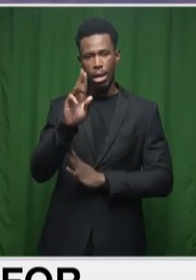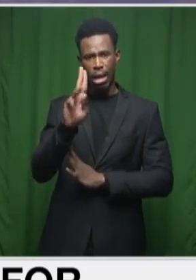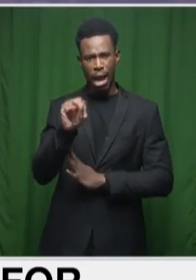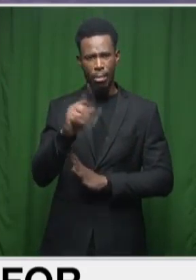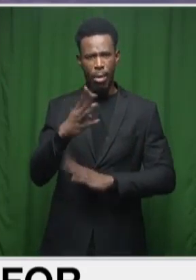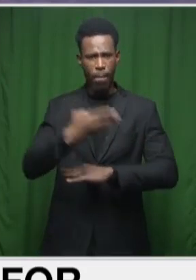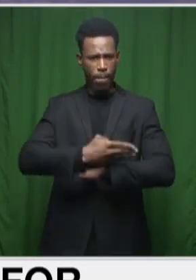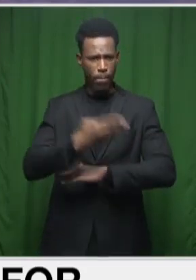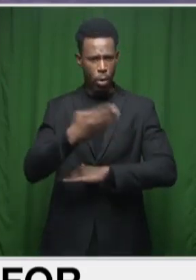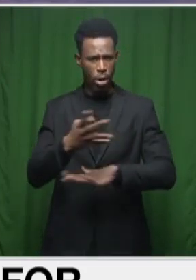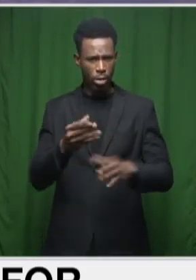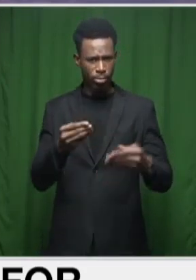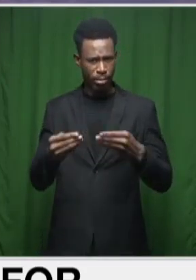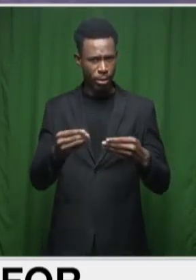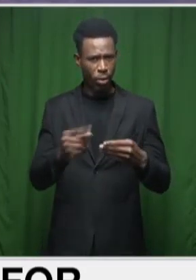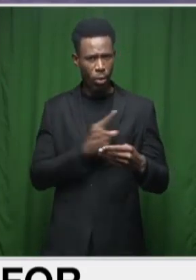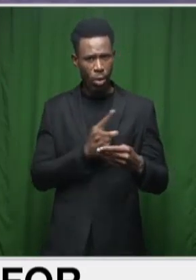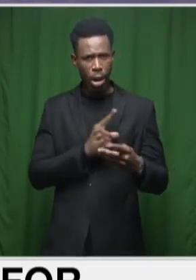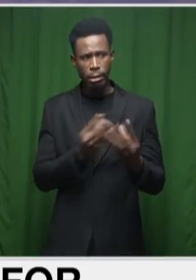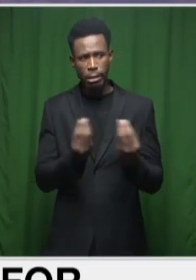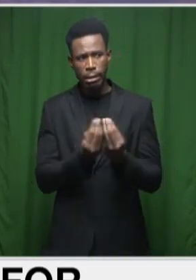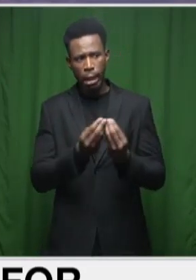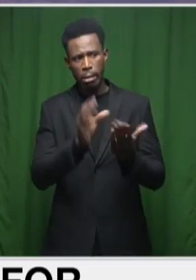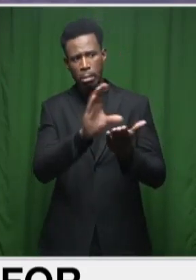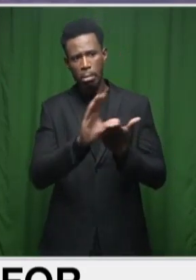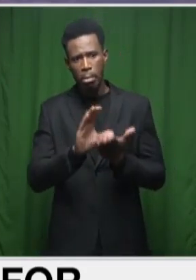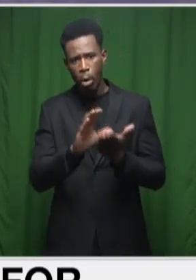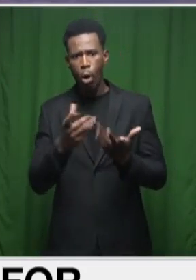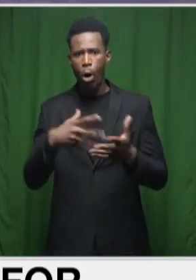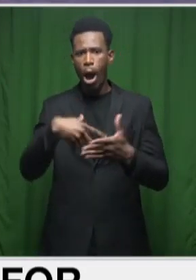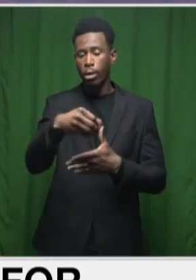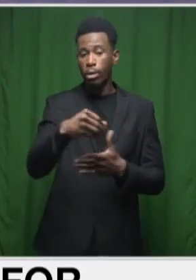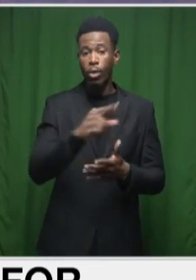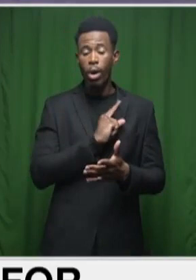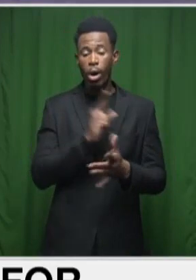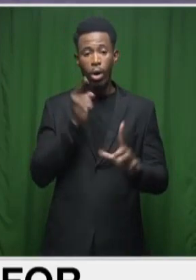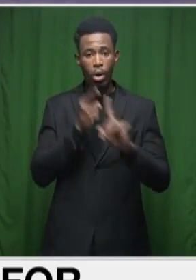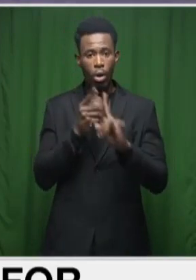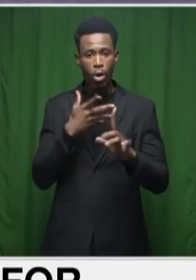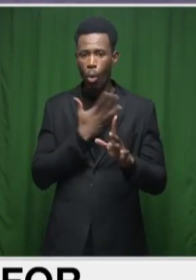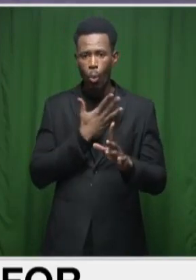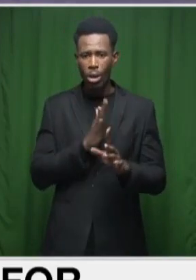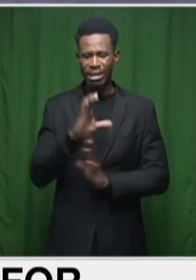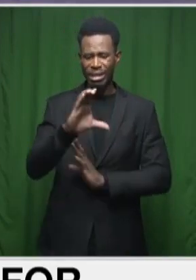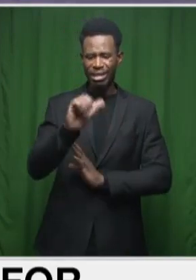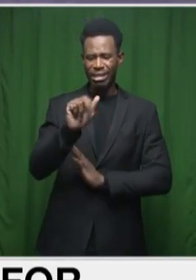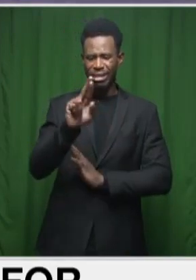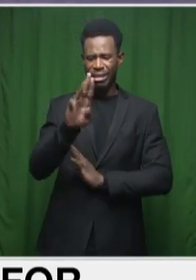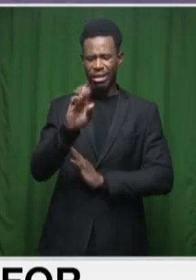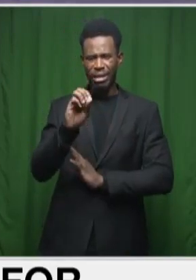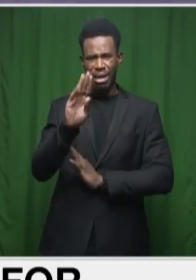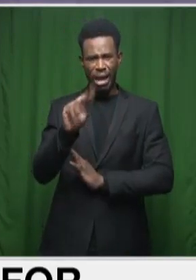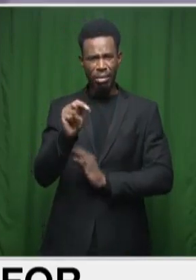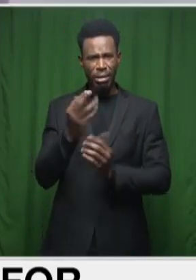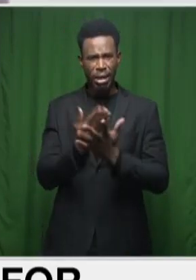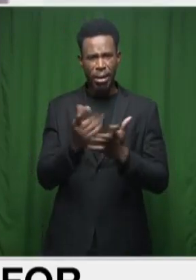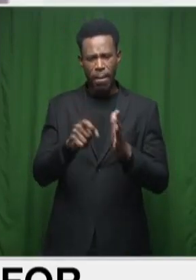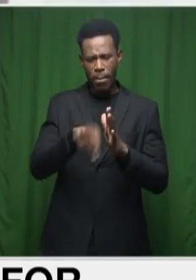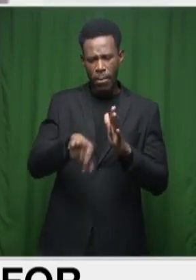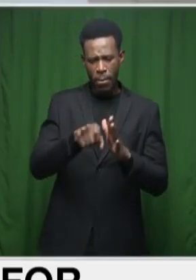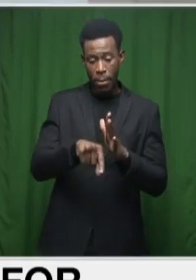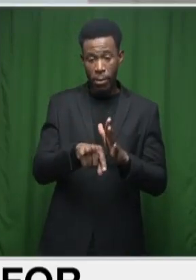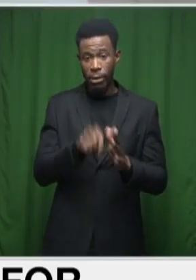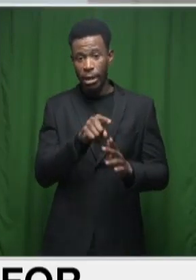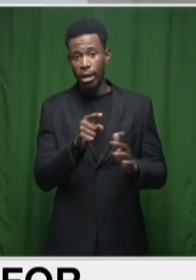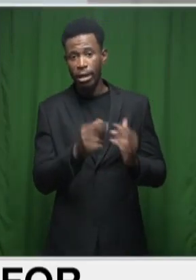imported goods from outside the bloc. CBAM aims to prevent carbon leakage by subjecting the import from developing countries